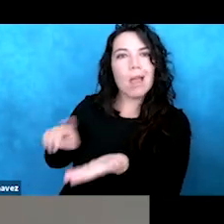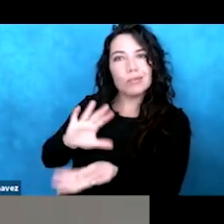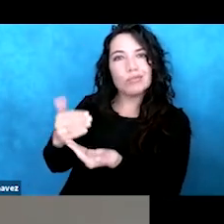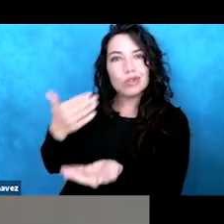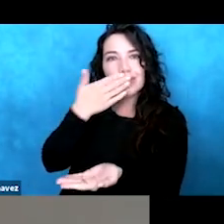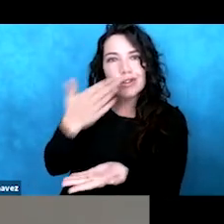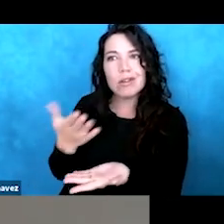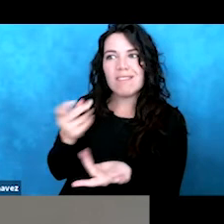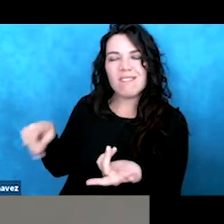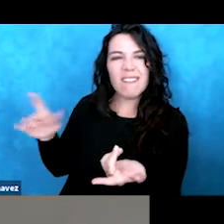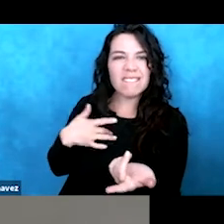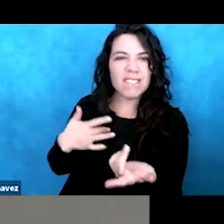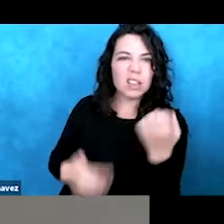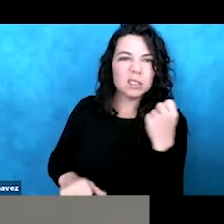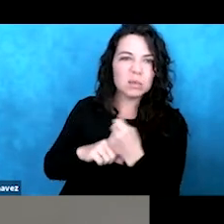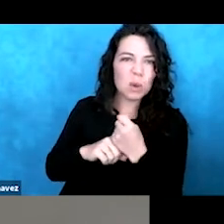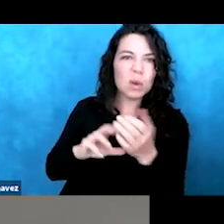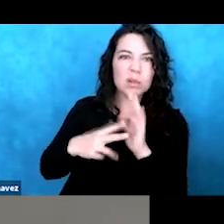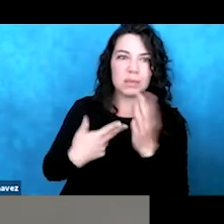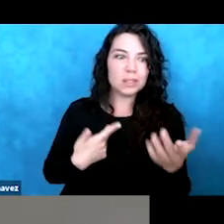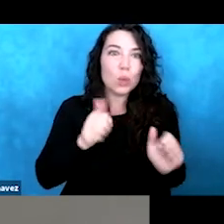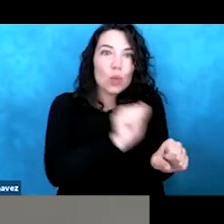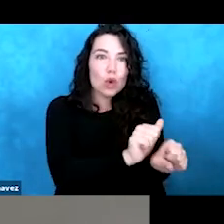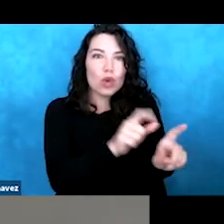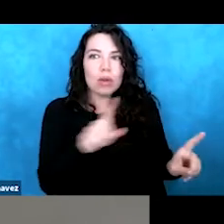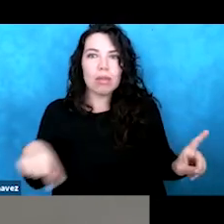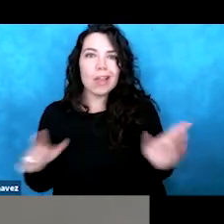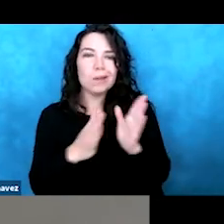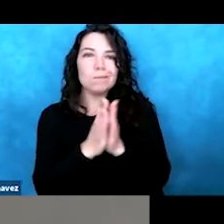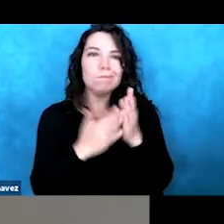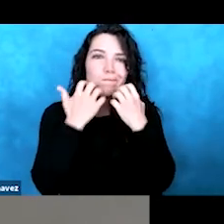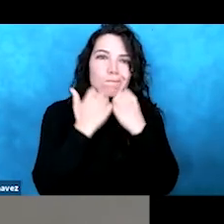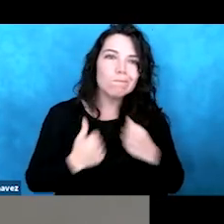to be supported. As I say, as much as the